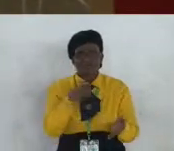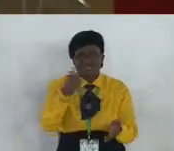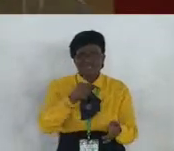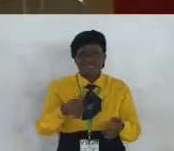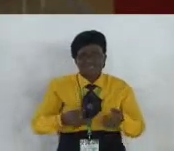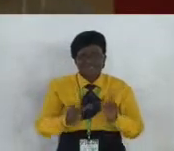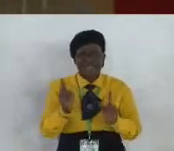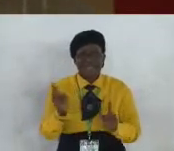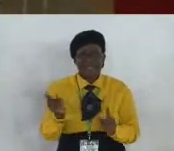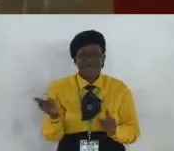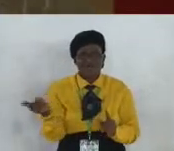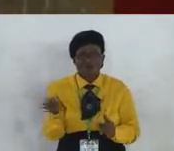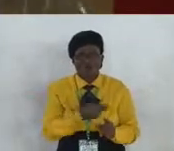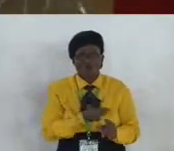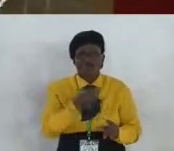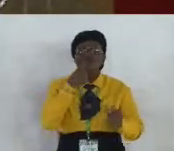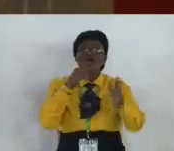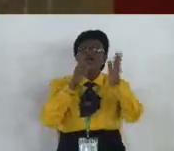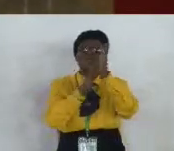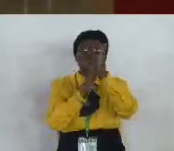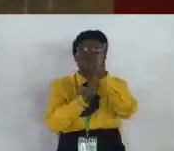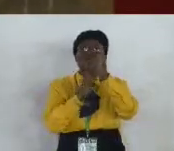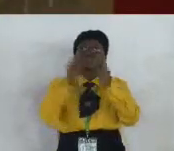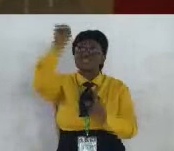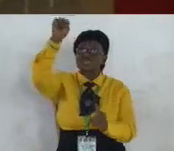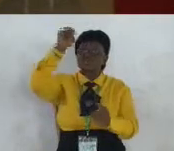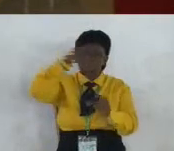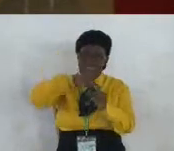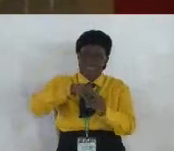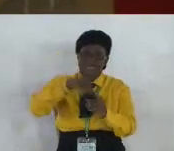Him in the dance.